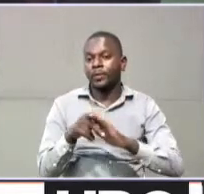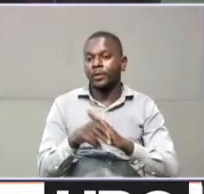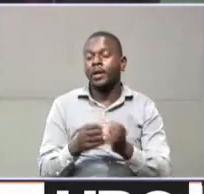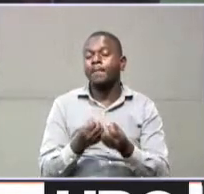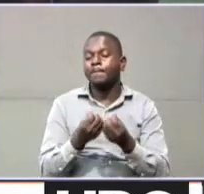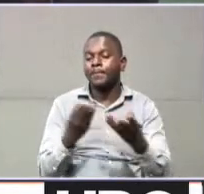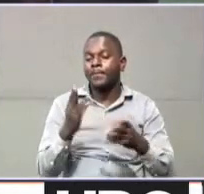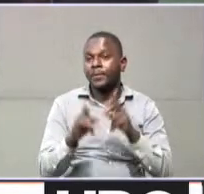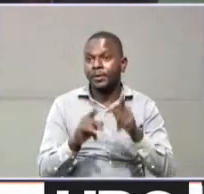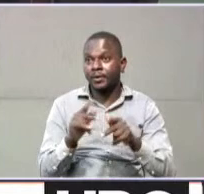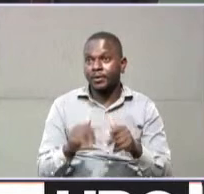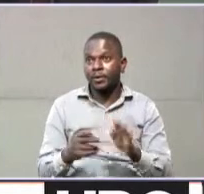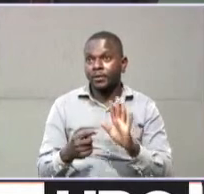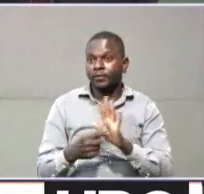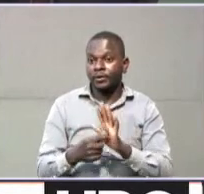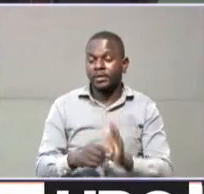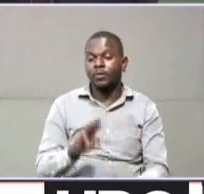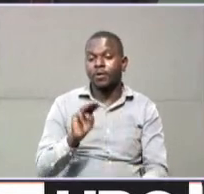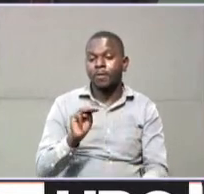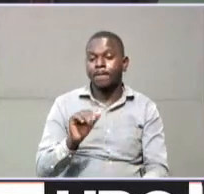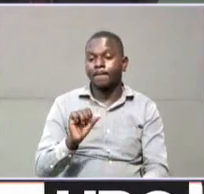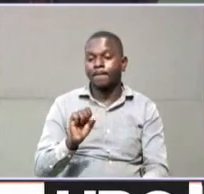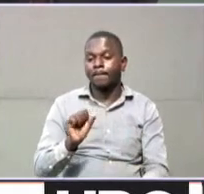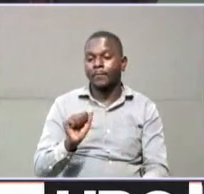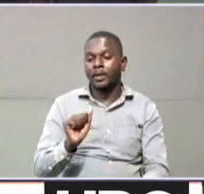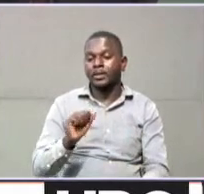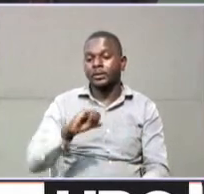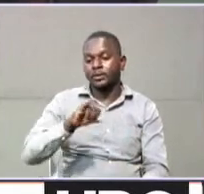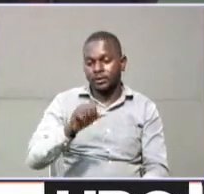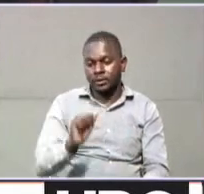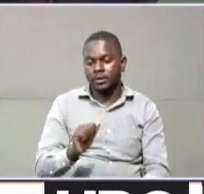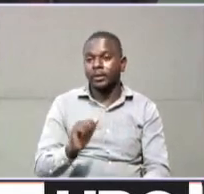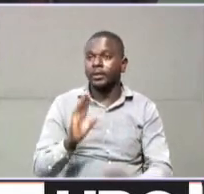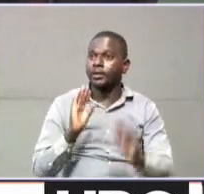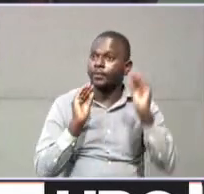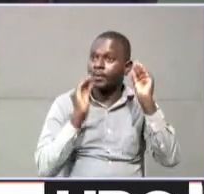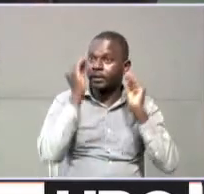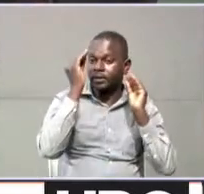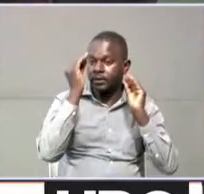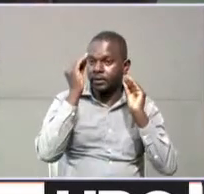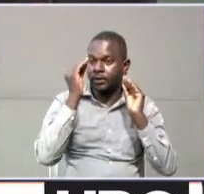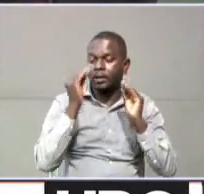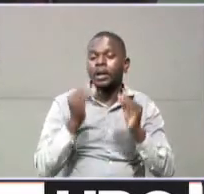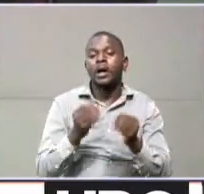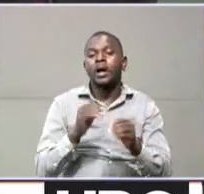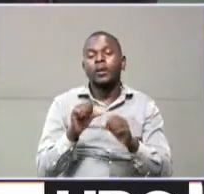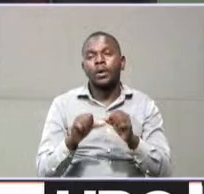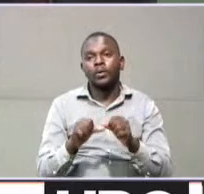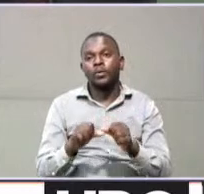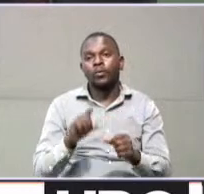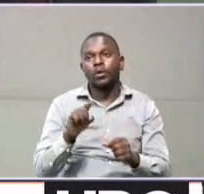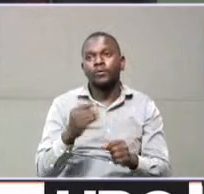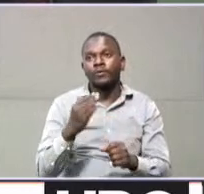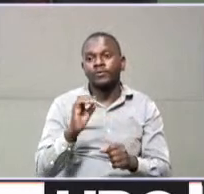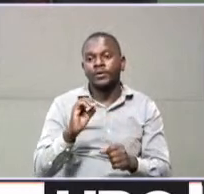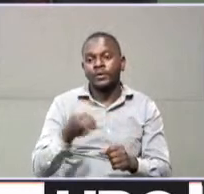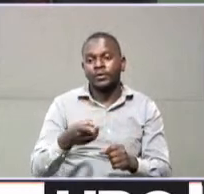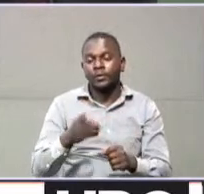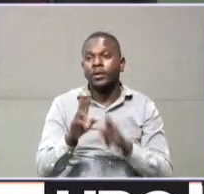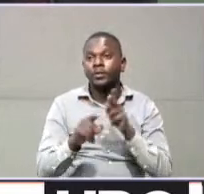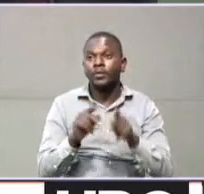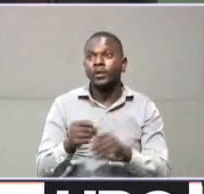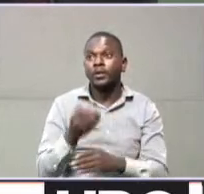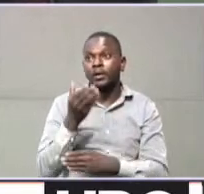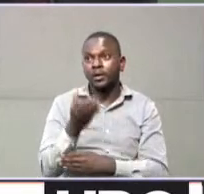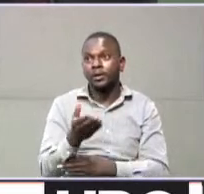many people for example massage division in matching the serba gabo it has around 150 000 people